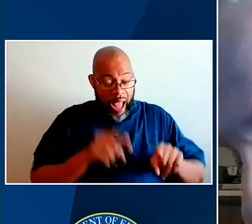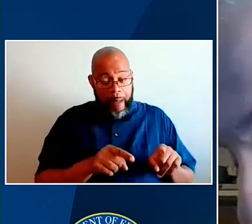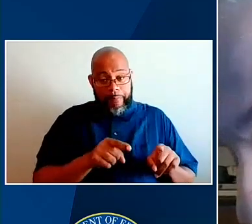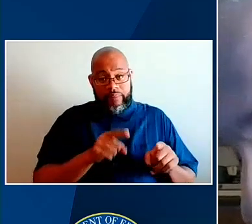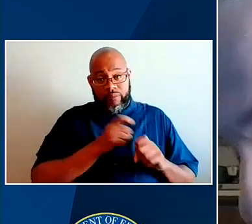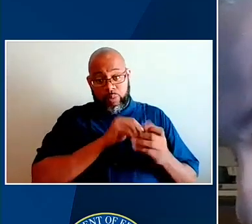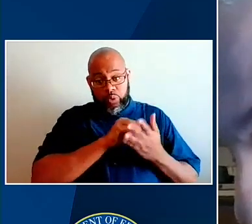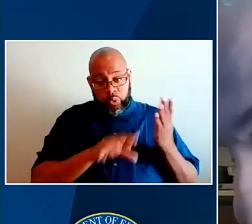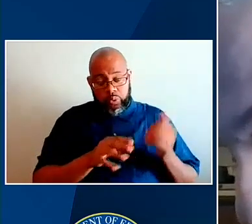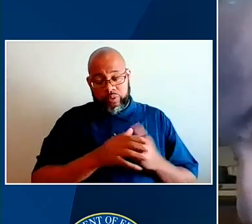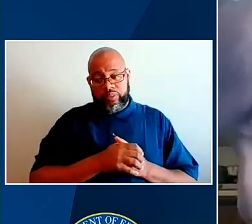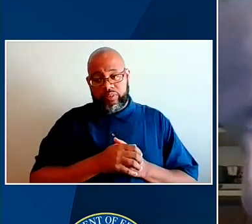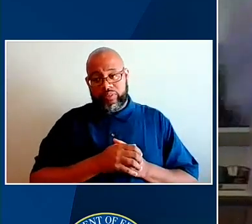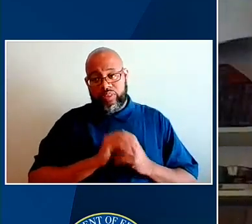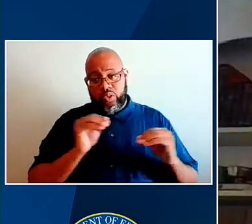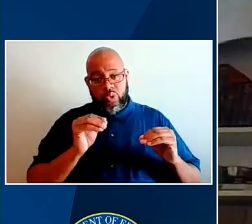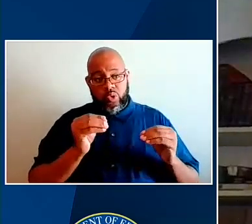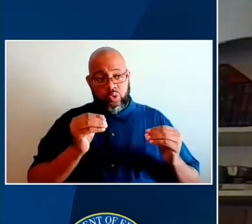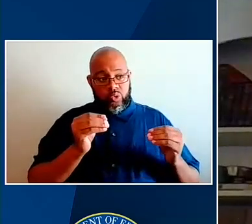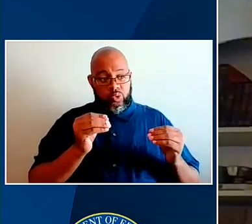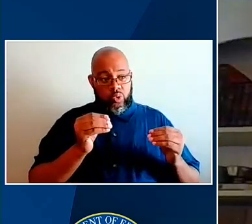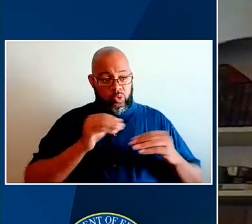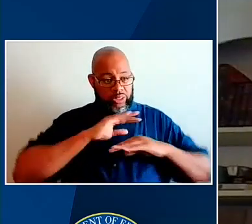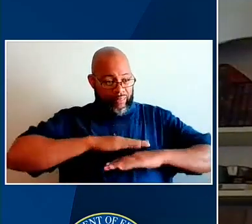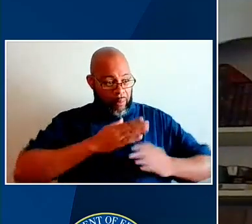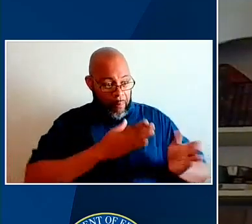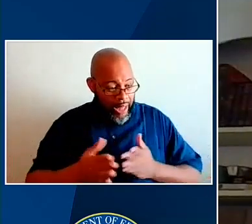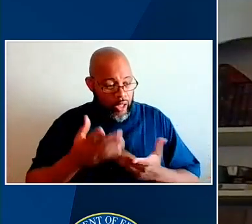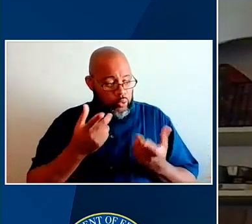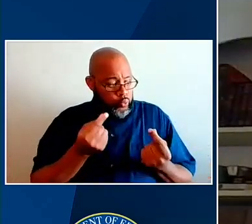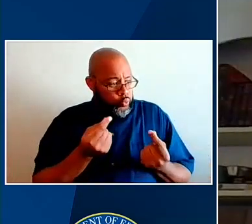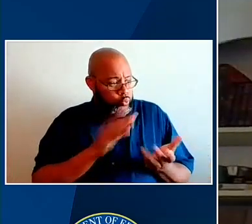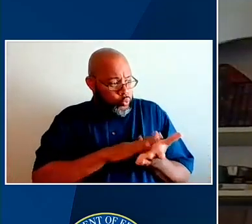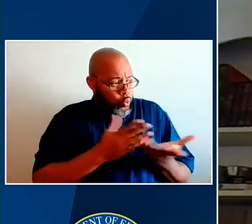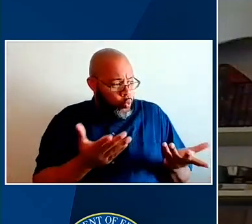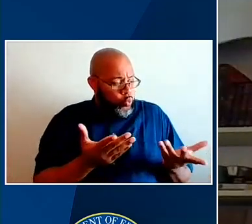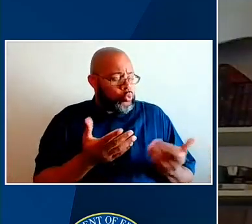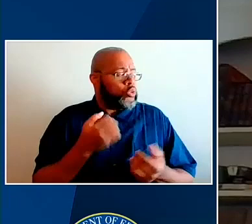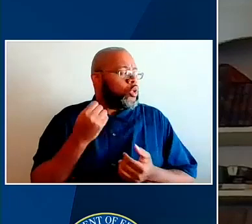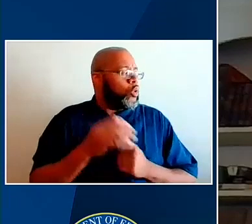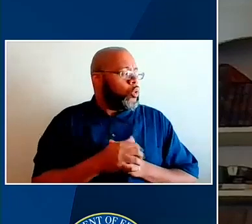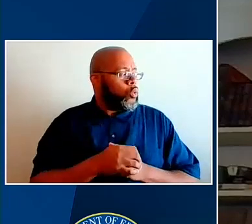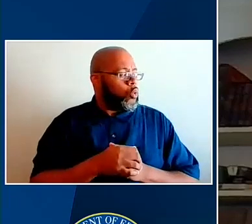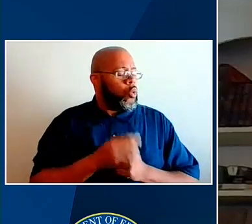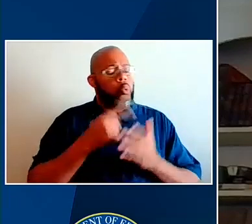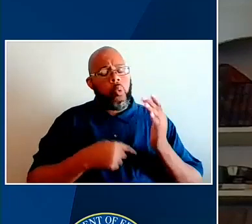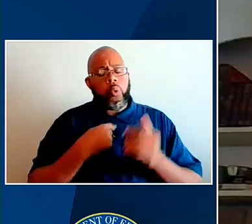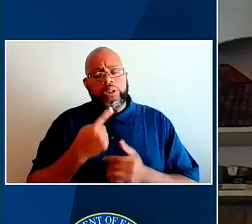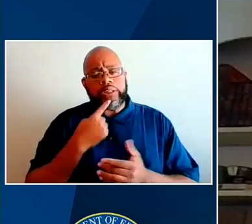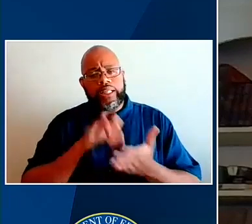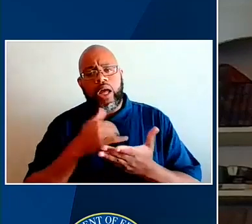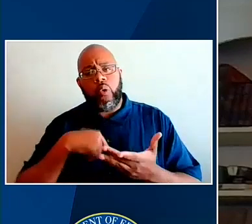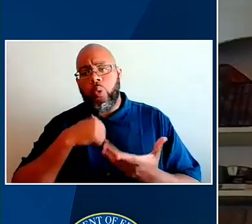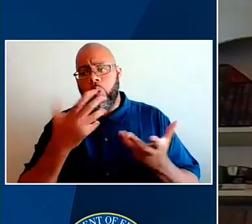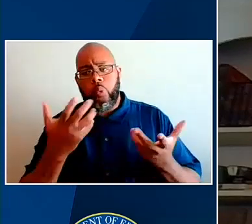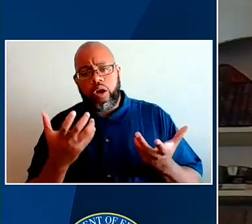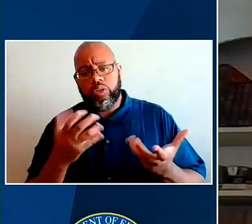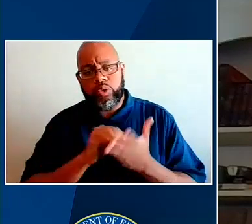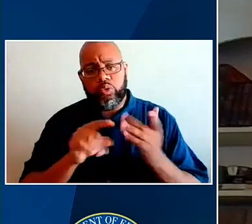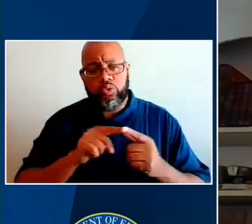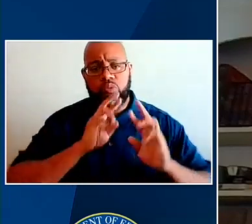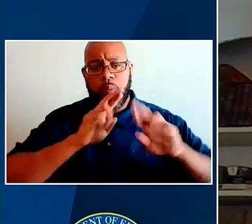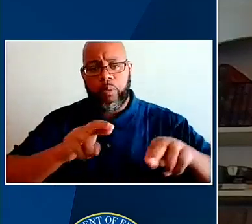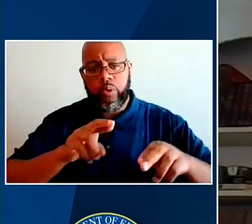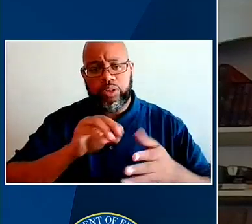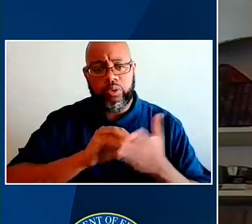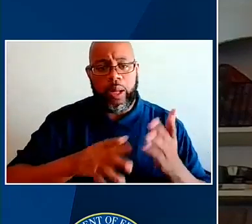student, there's no satisfactory arrangements, what's the school have to do at that point? So what we're saying here is that we wouldn't want the student to report the